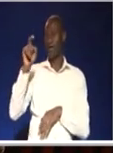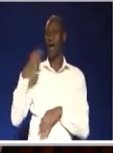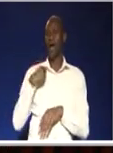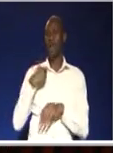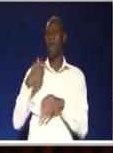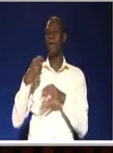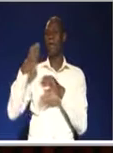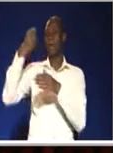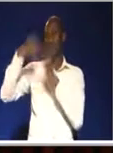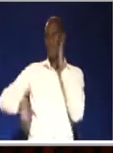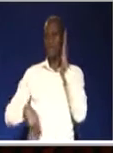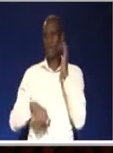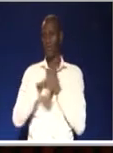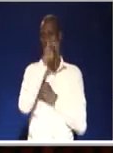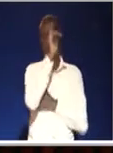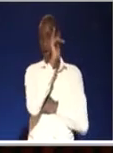price.